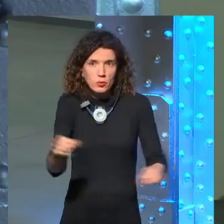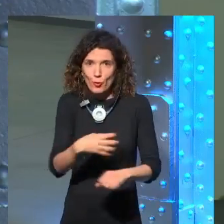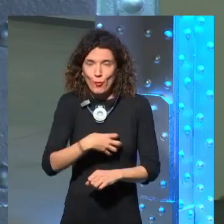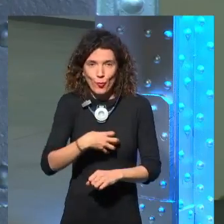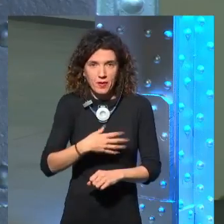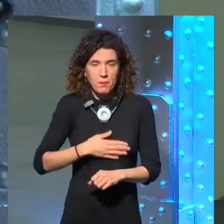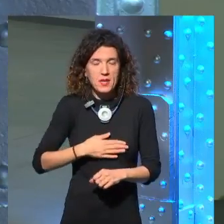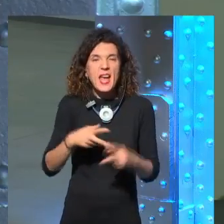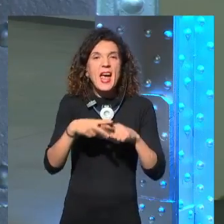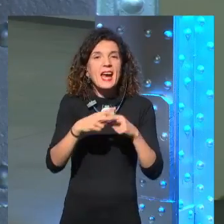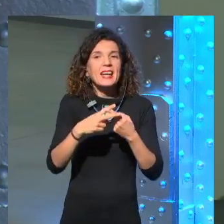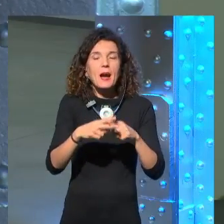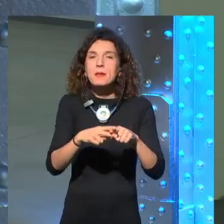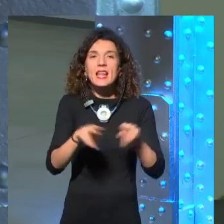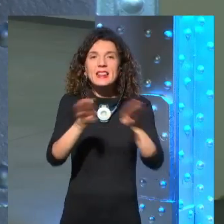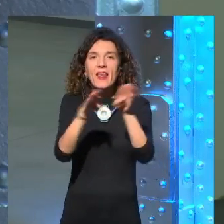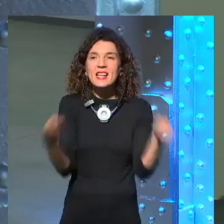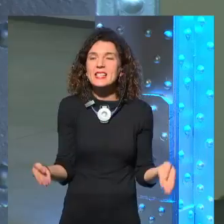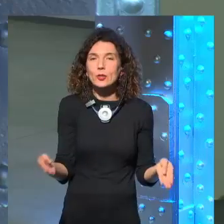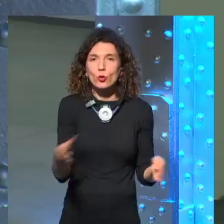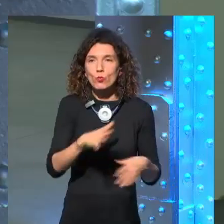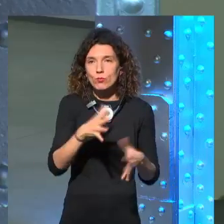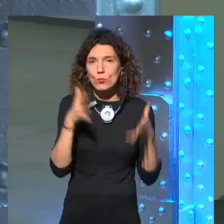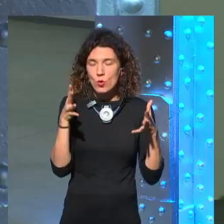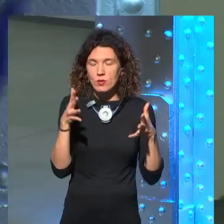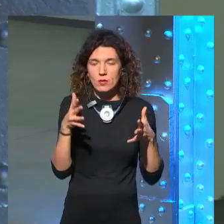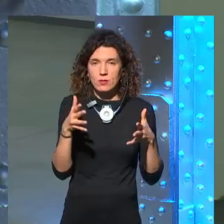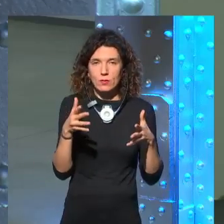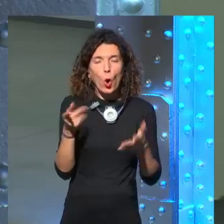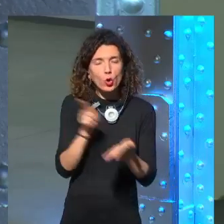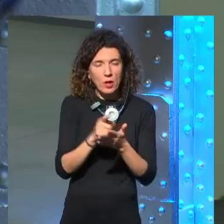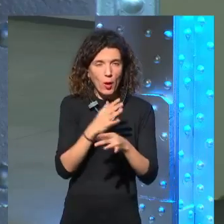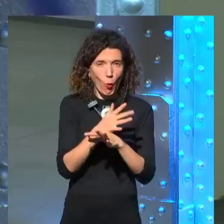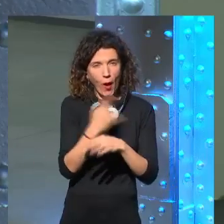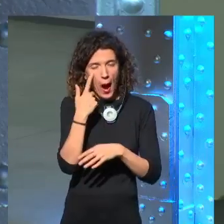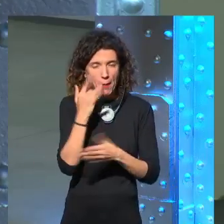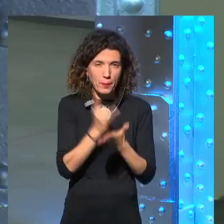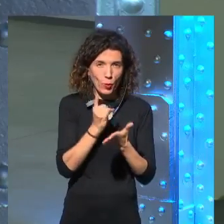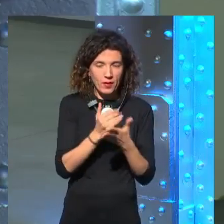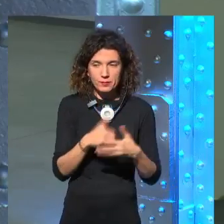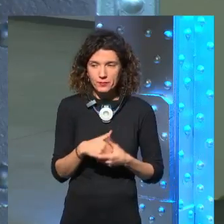with this for absolutely hours. So we'll do one more here over here. Let's see what. Whoa.